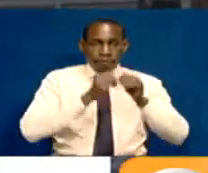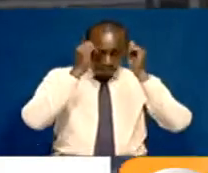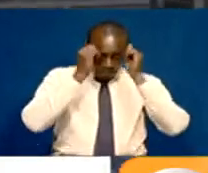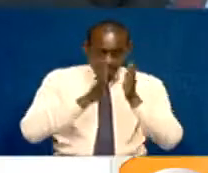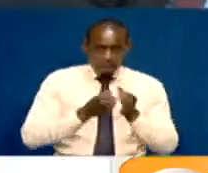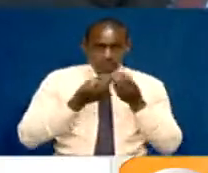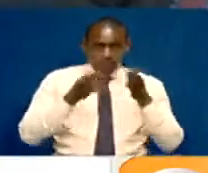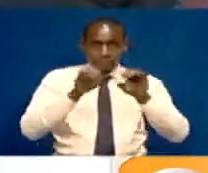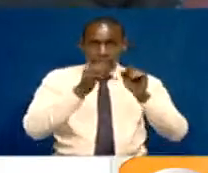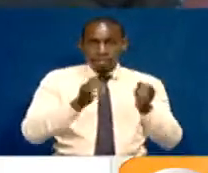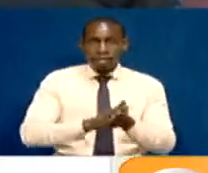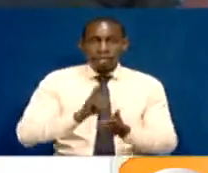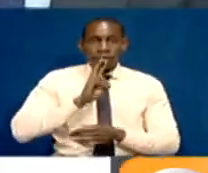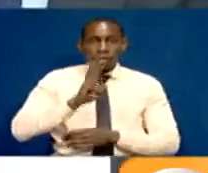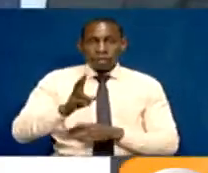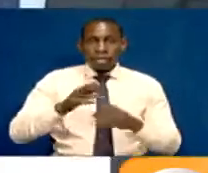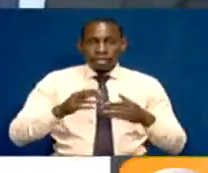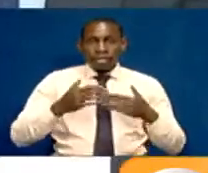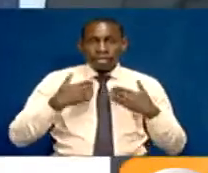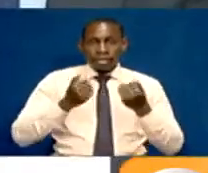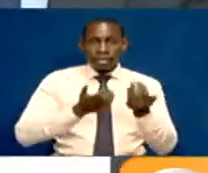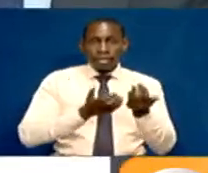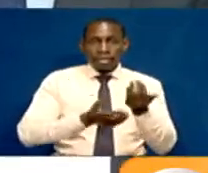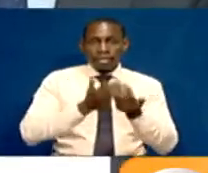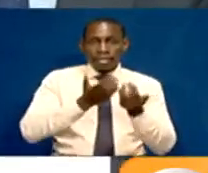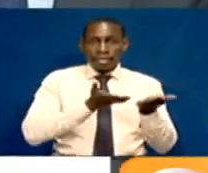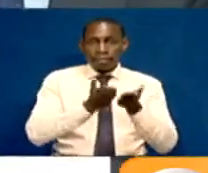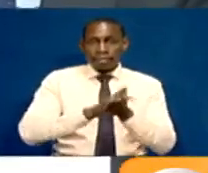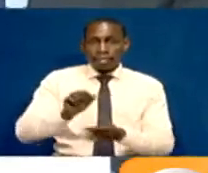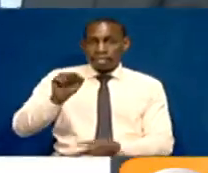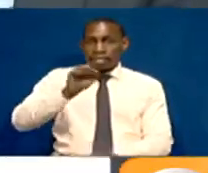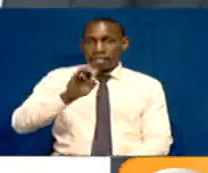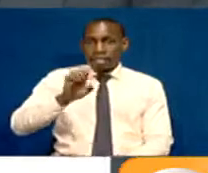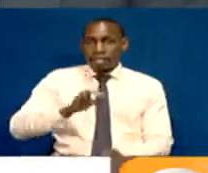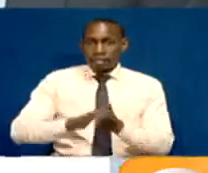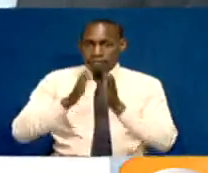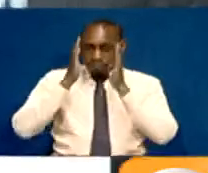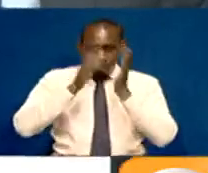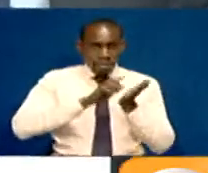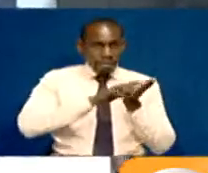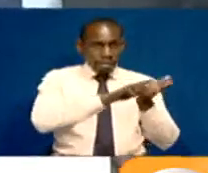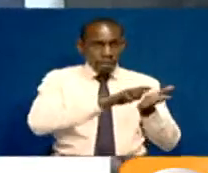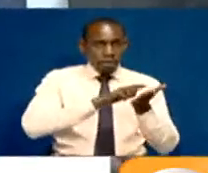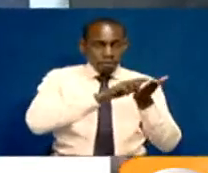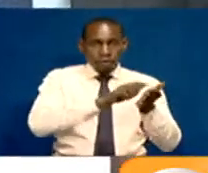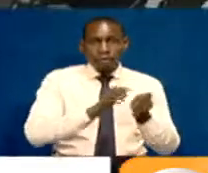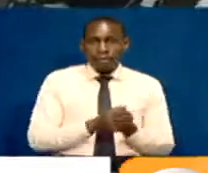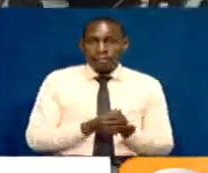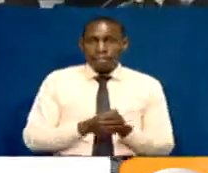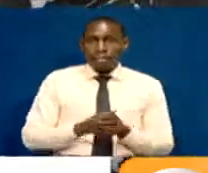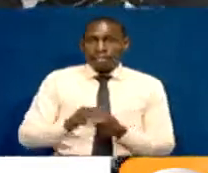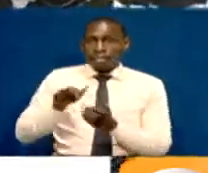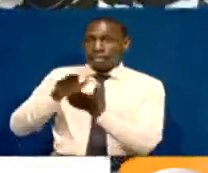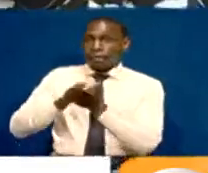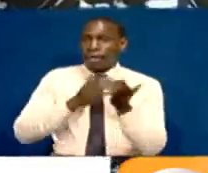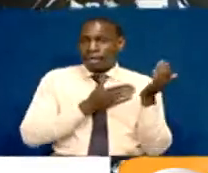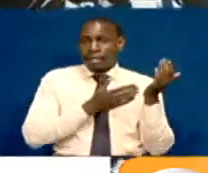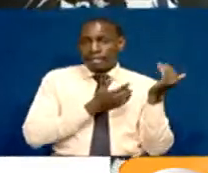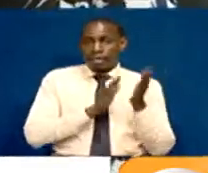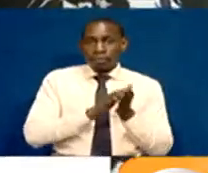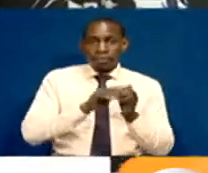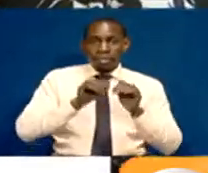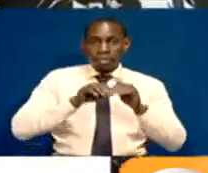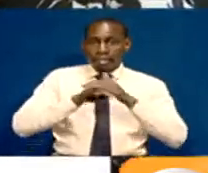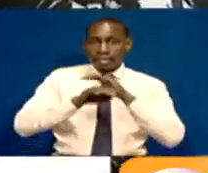over 200 healthcare businesses. Being an SME-focused lender with 43 branches countrywide, Sidian hopes to enable access